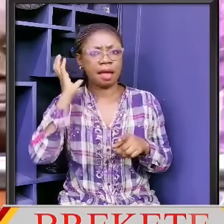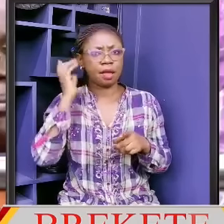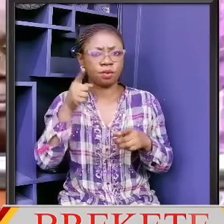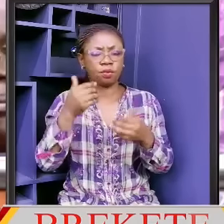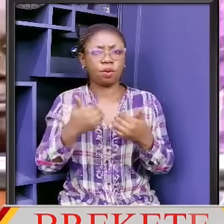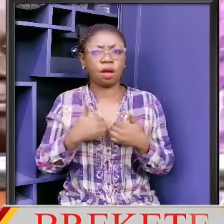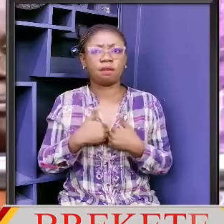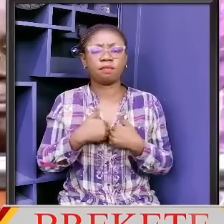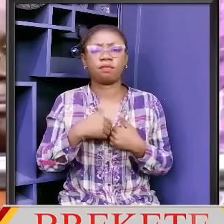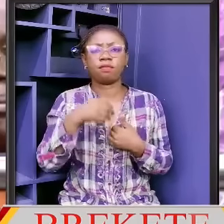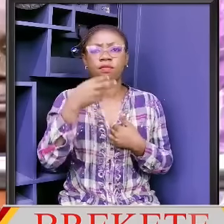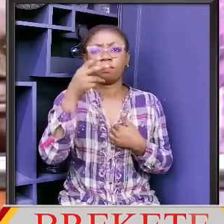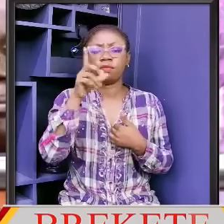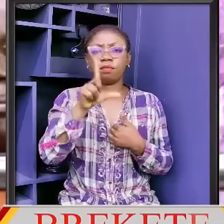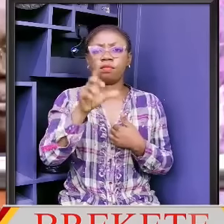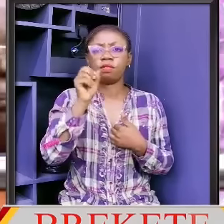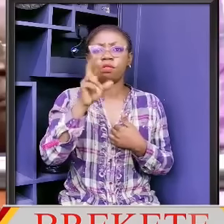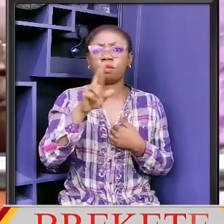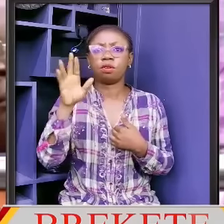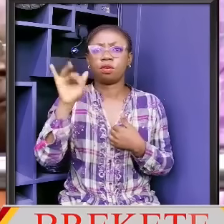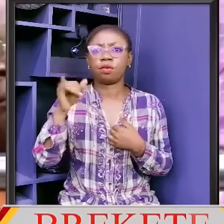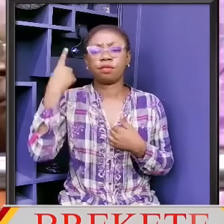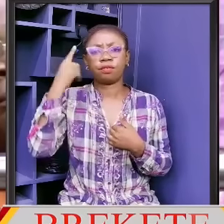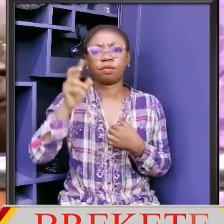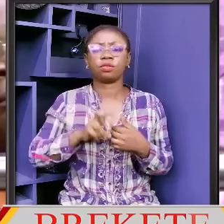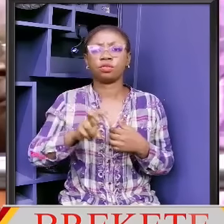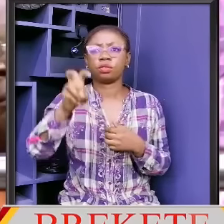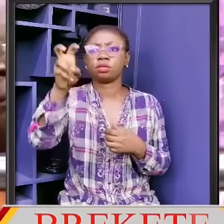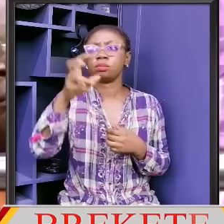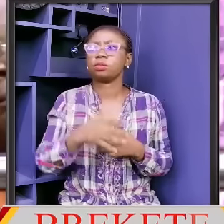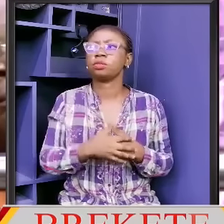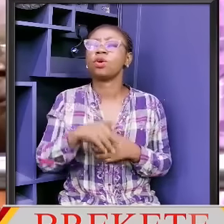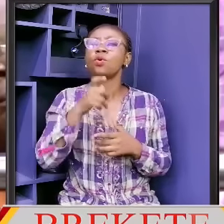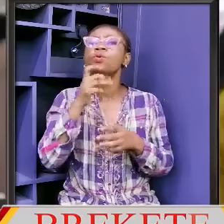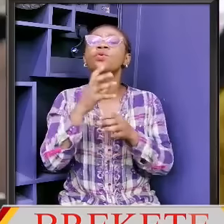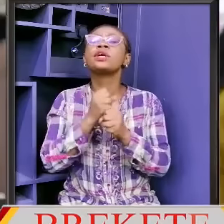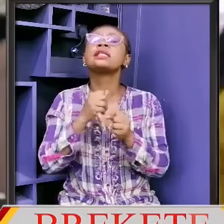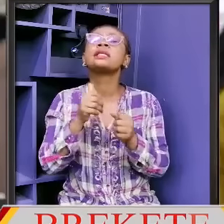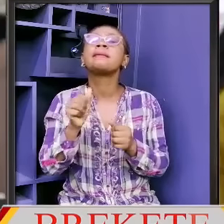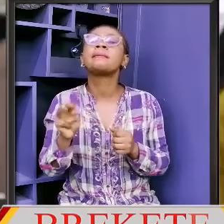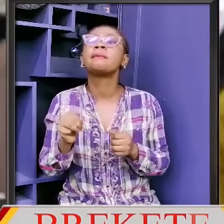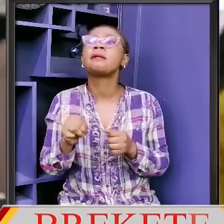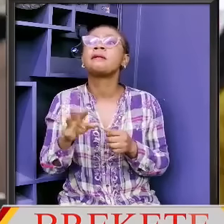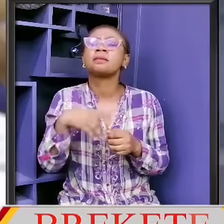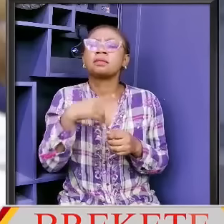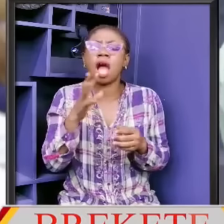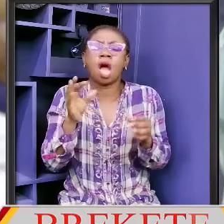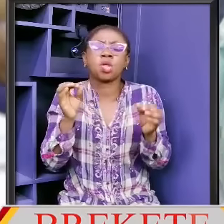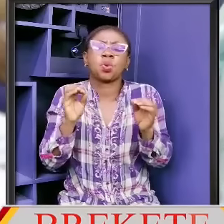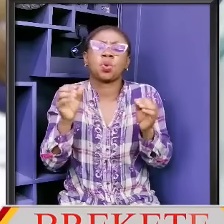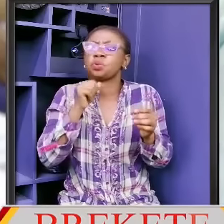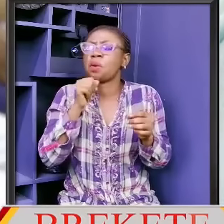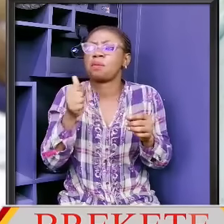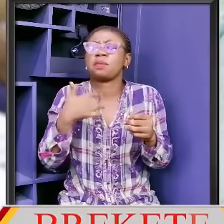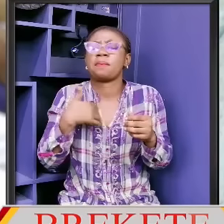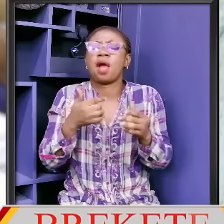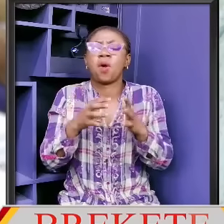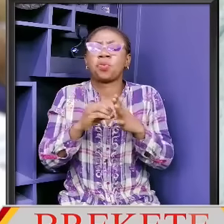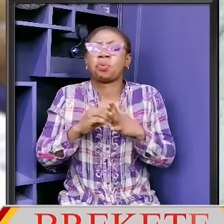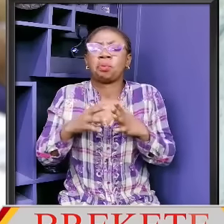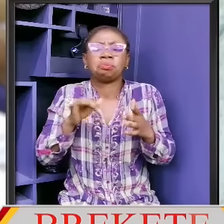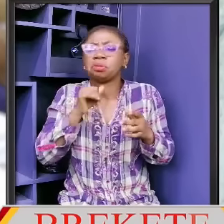for a lorry inside where then they do transport for you. Now who get them? You come to say no,